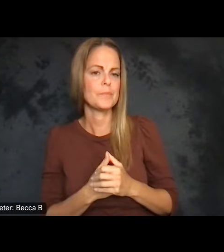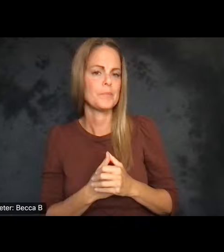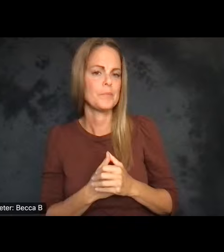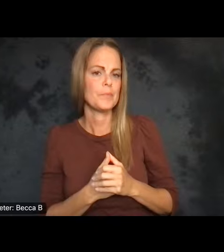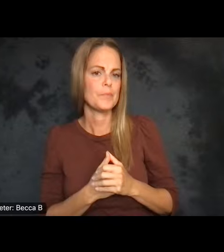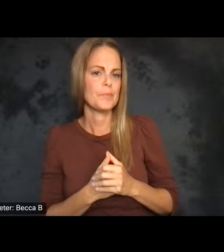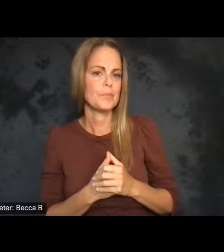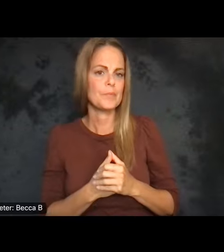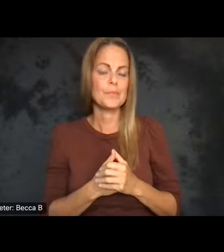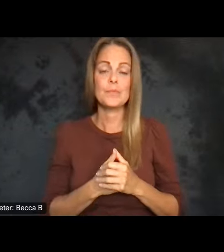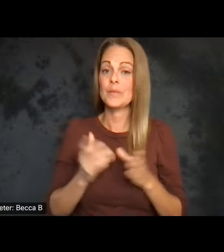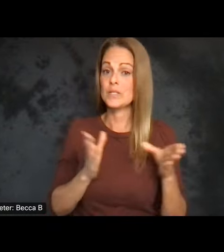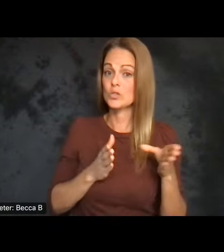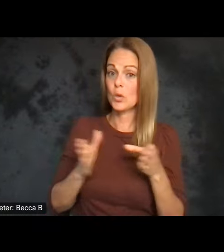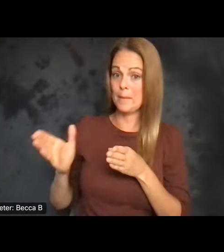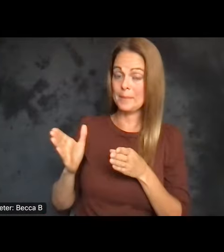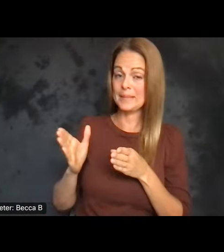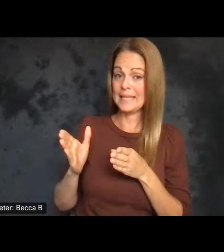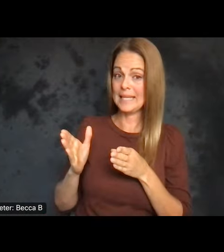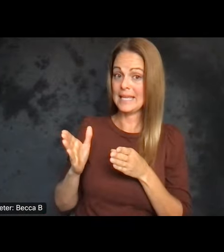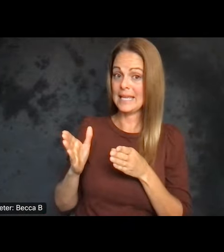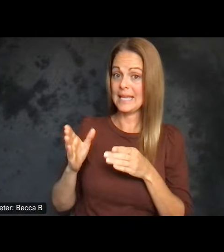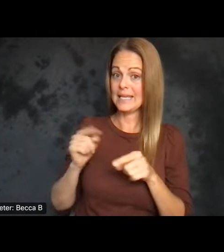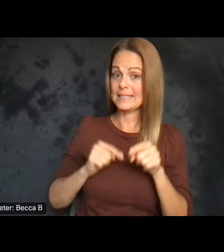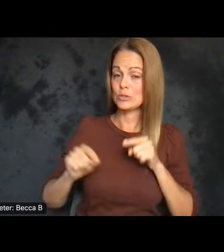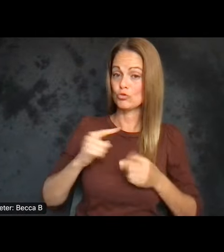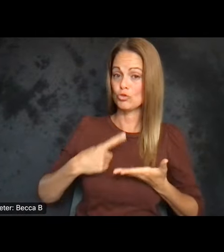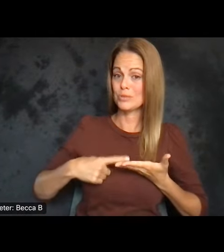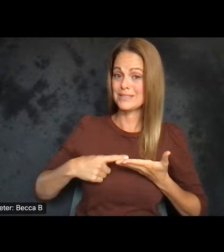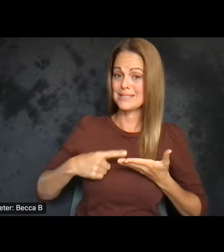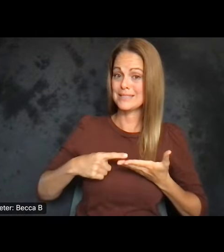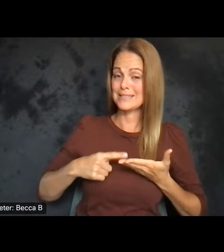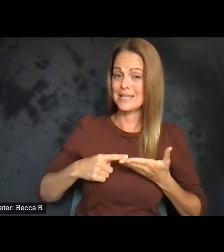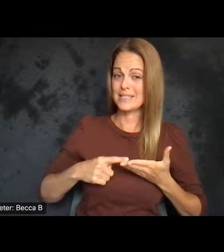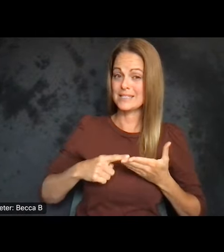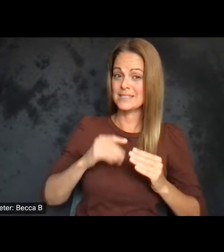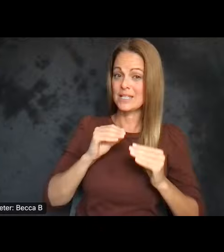Is there a plan to revisit the reconstruction versus remodeling?